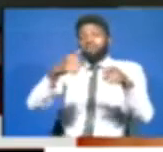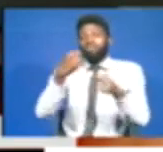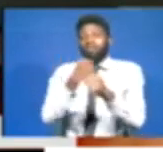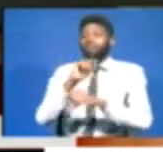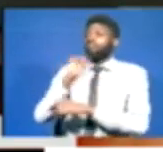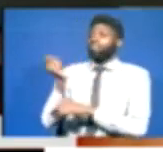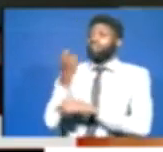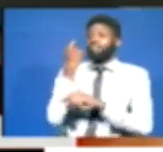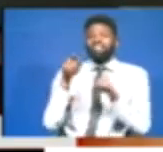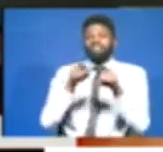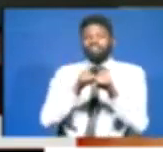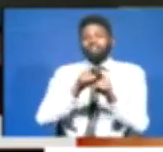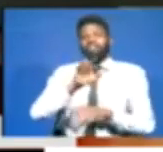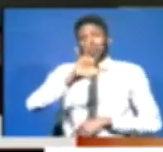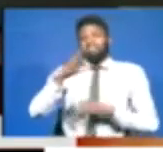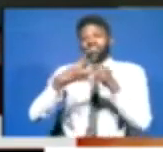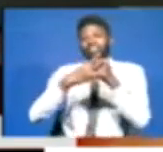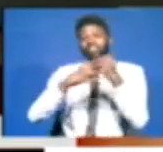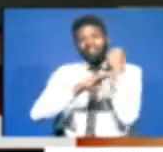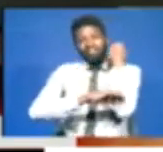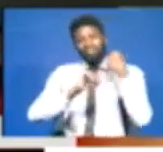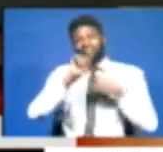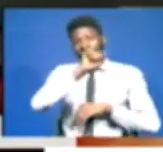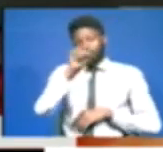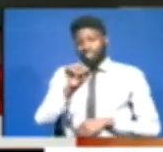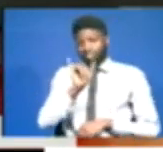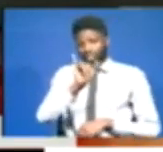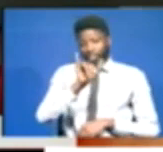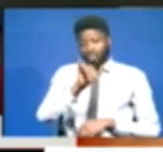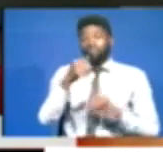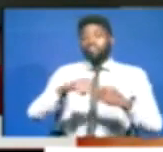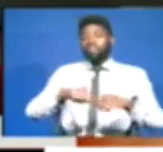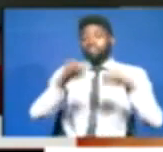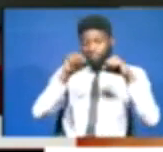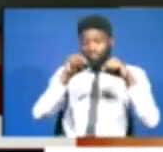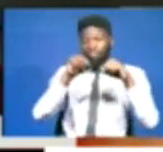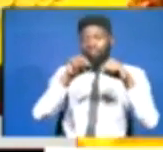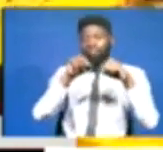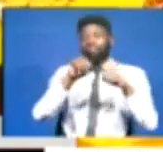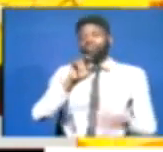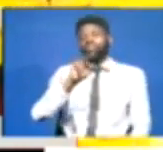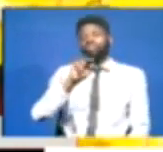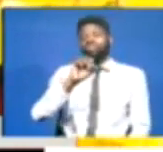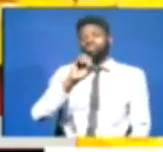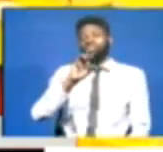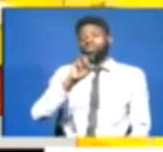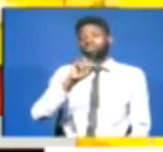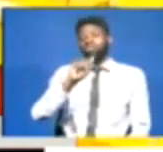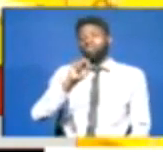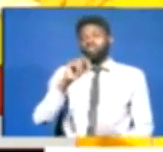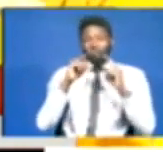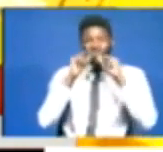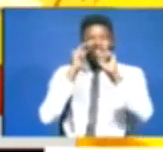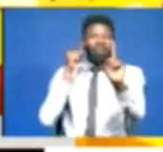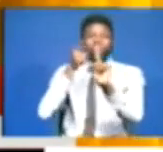across 59 countries. The Grand Wave Consortium CEO, Norman Owino, indicated they are targeting more radio stations